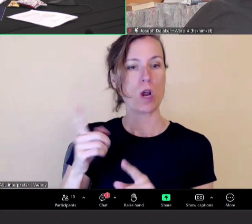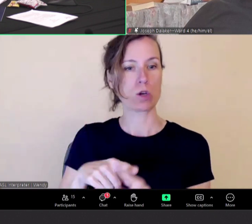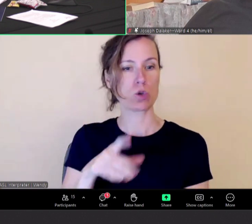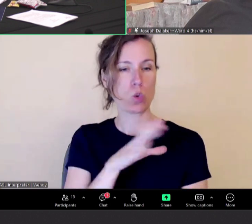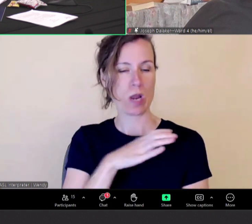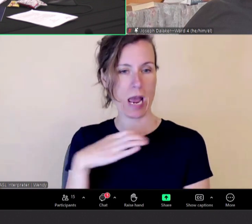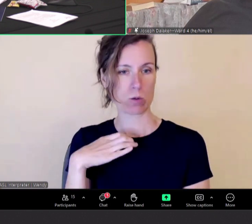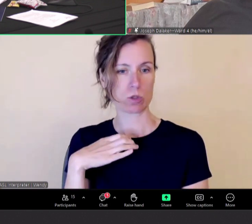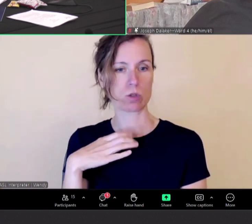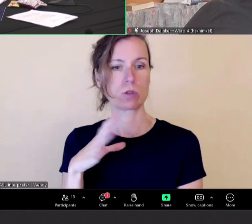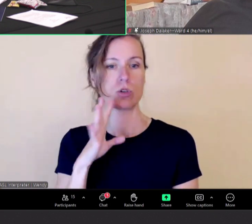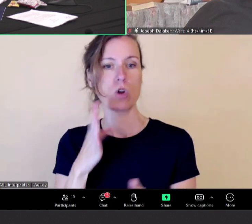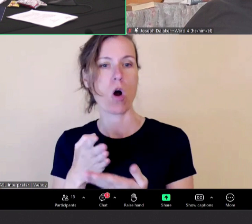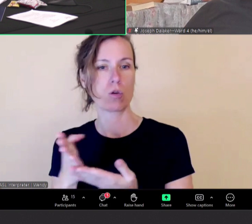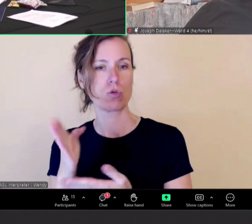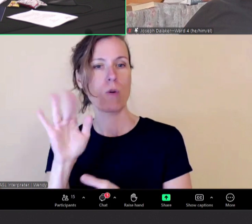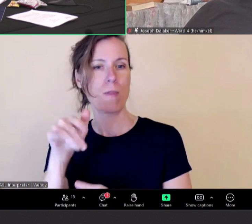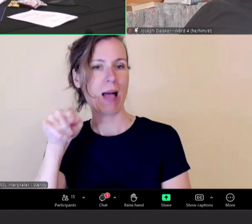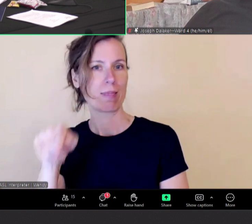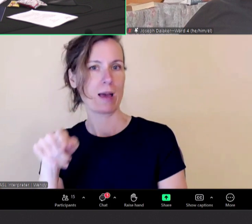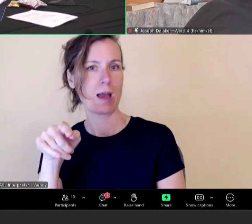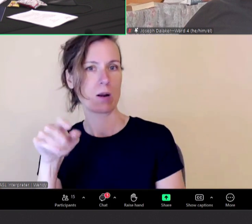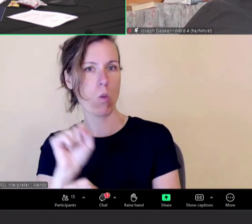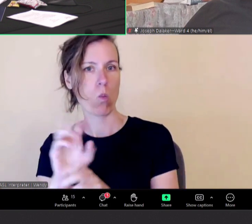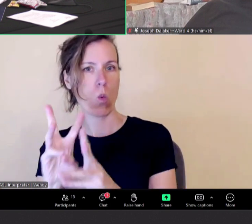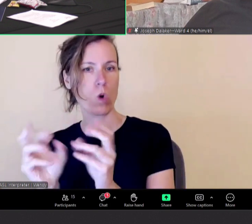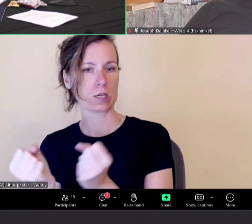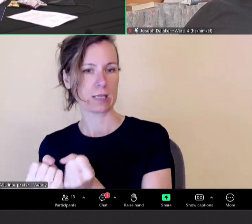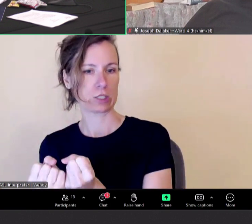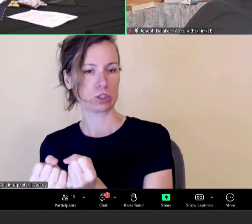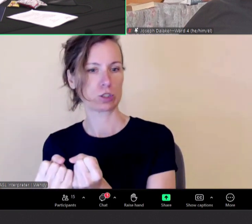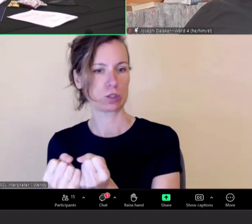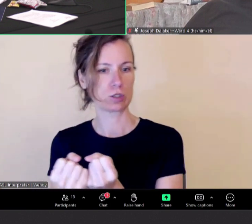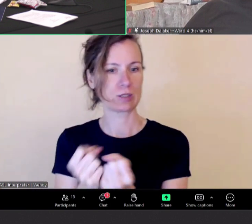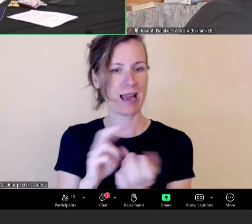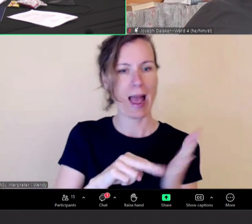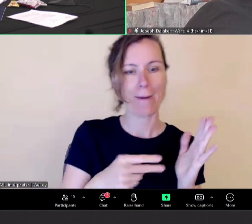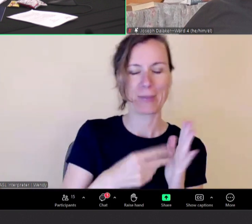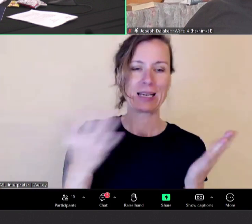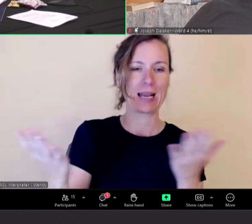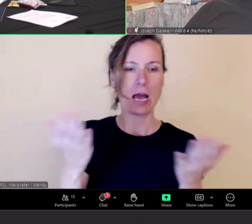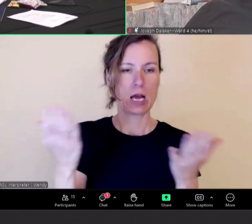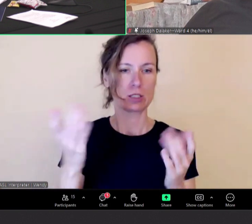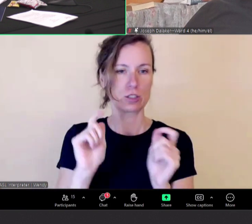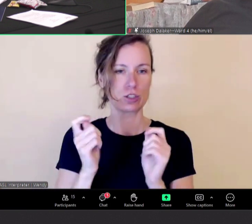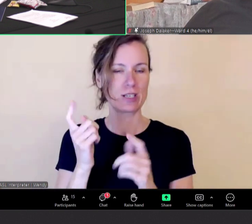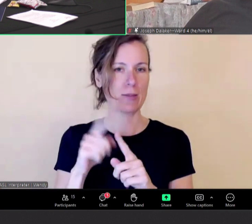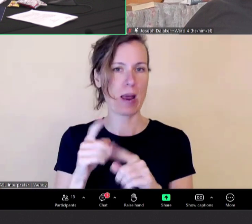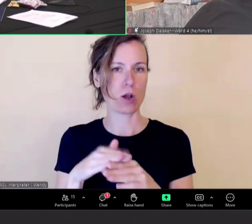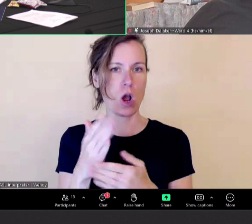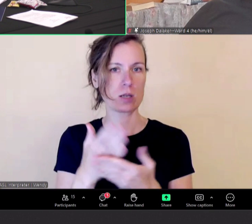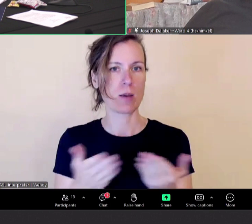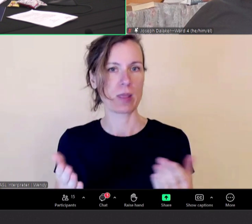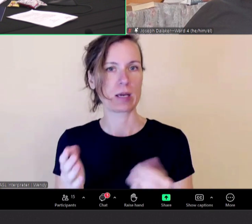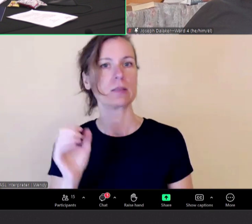Yeah. It's ambitious. It is. I mean, it depends on some things. Yeah. Right? Sure. Yeah. All right. Anyone